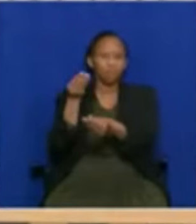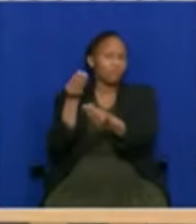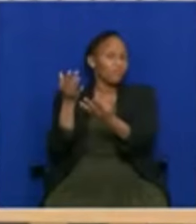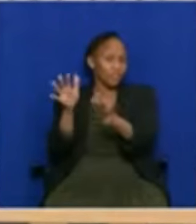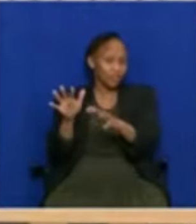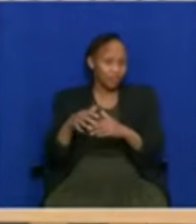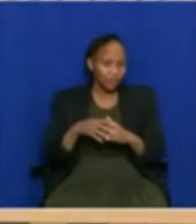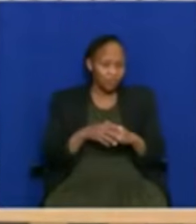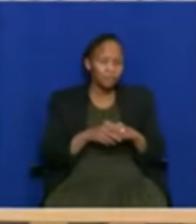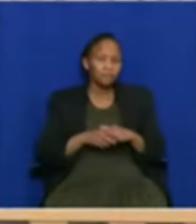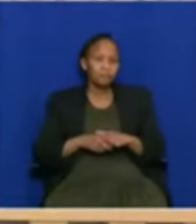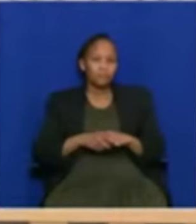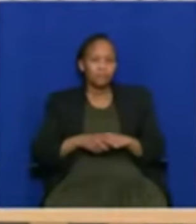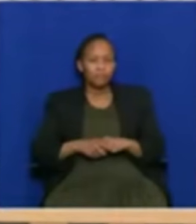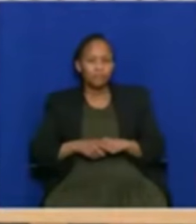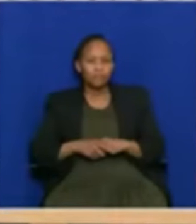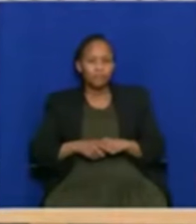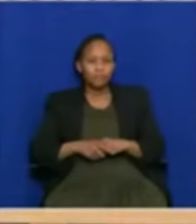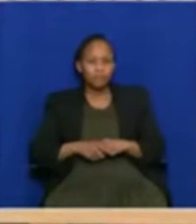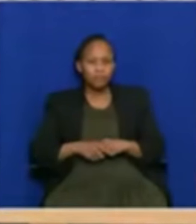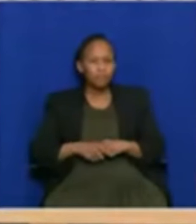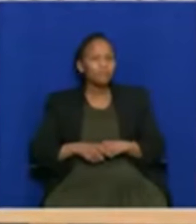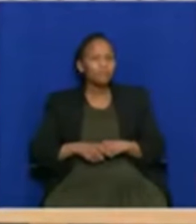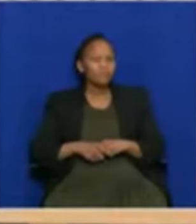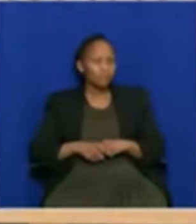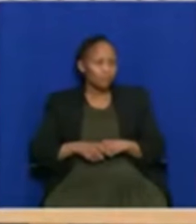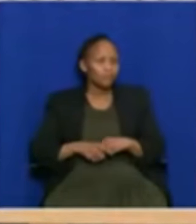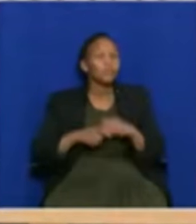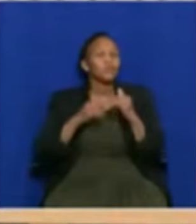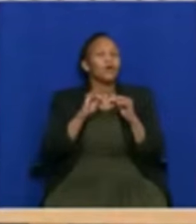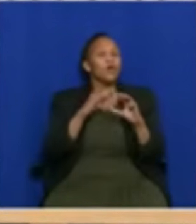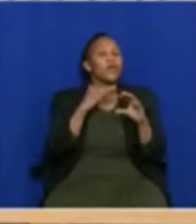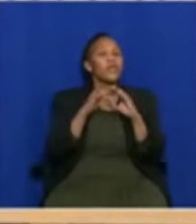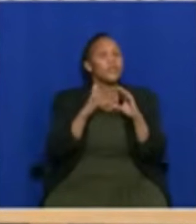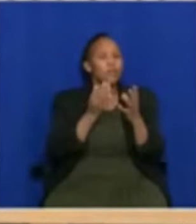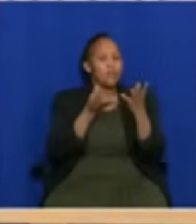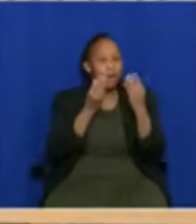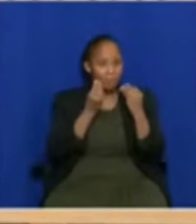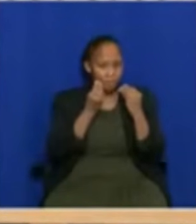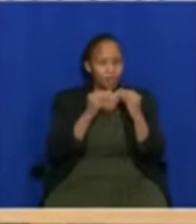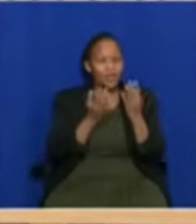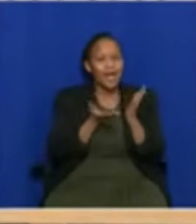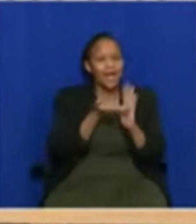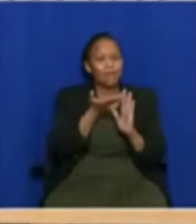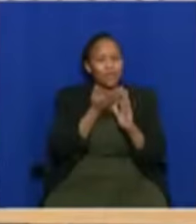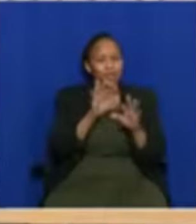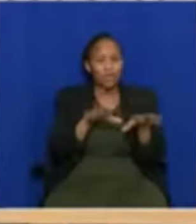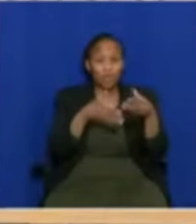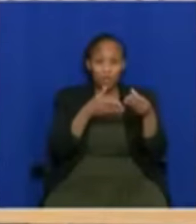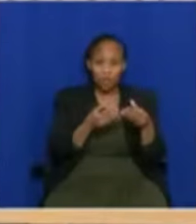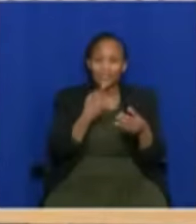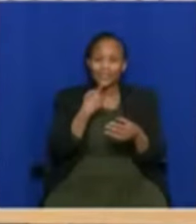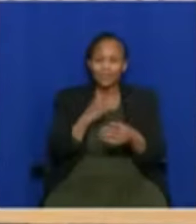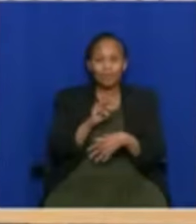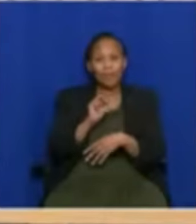There was an email that came with updated documents and it said MK, but I'll try and